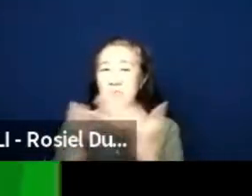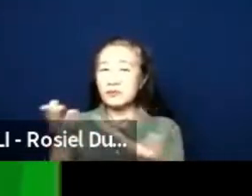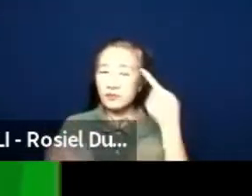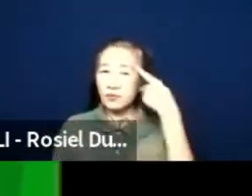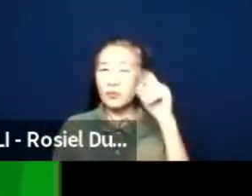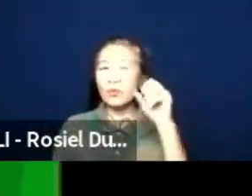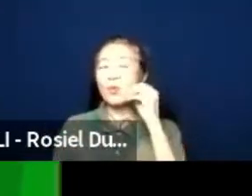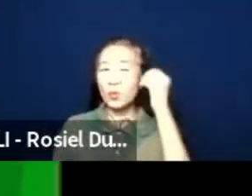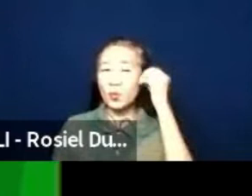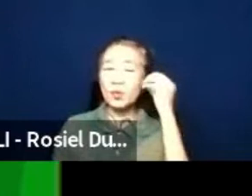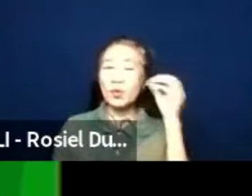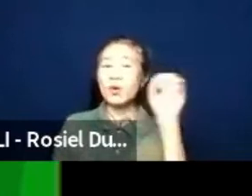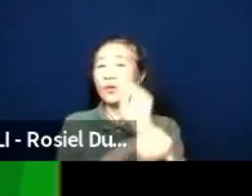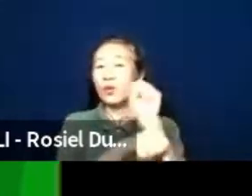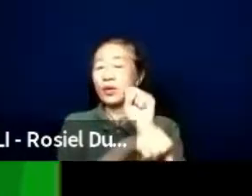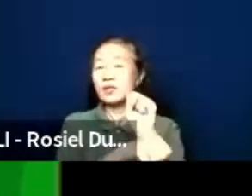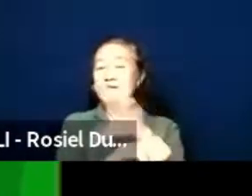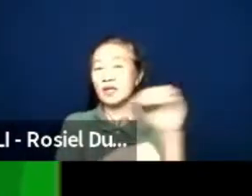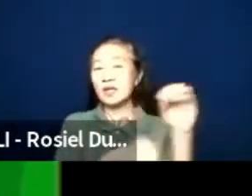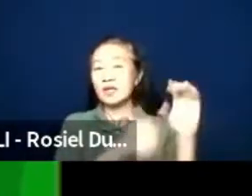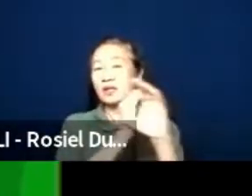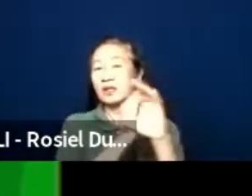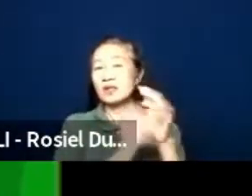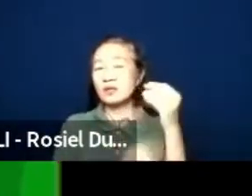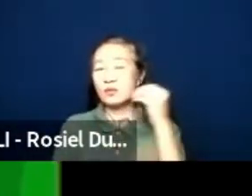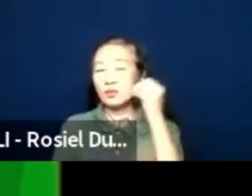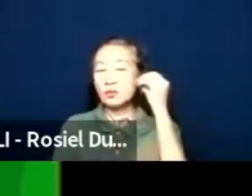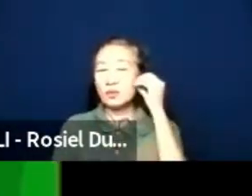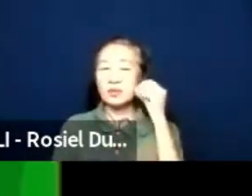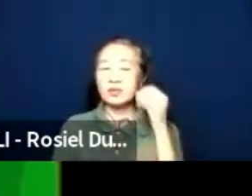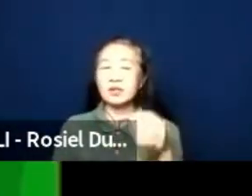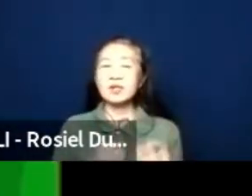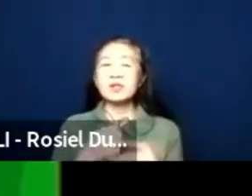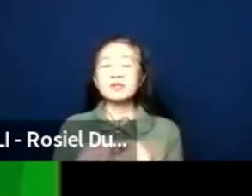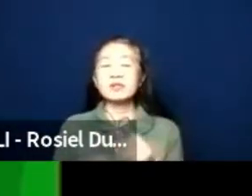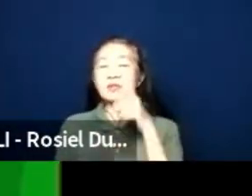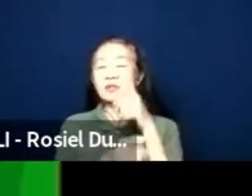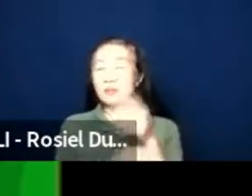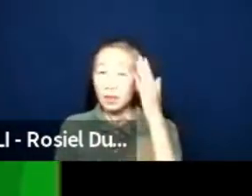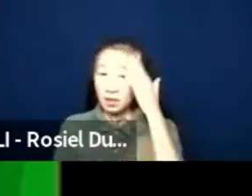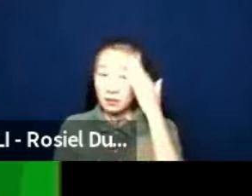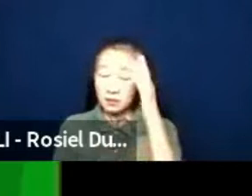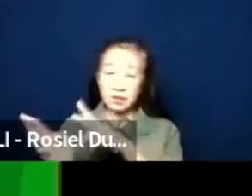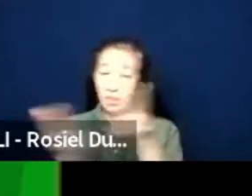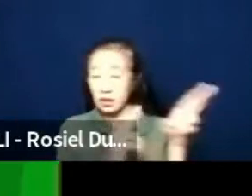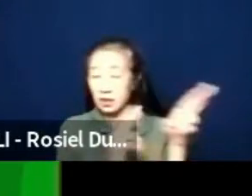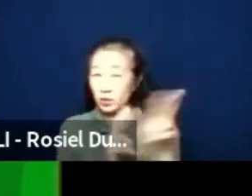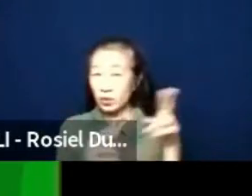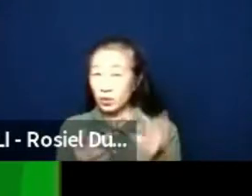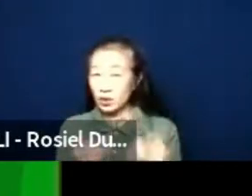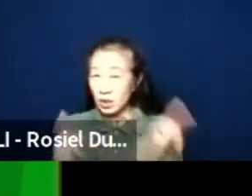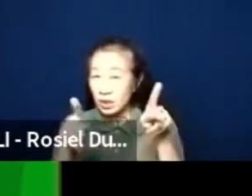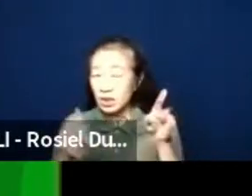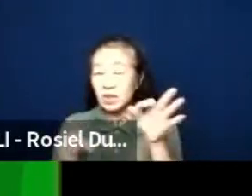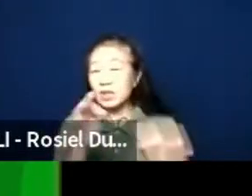home, work, and cars. Home, keep this kit in a designated place and have it ready in case you have